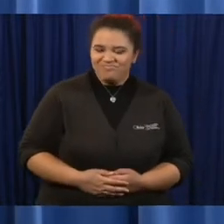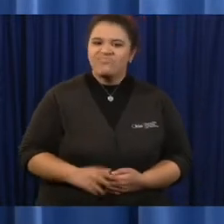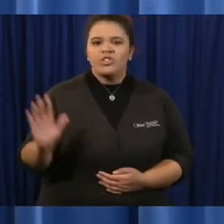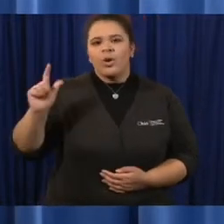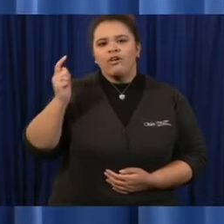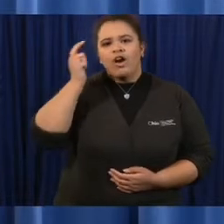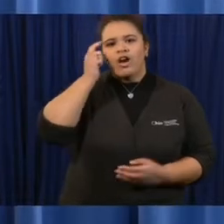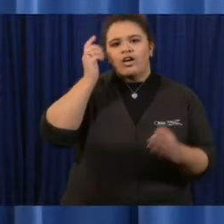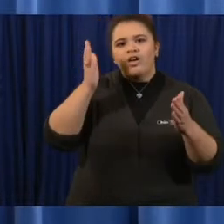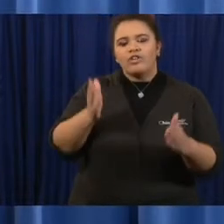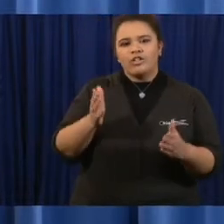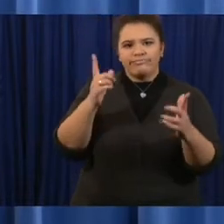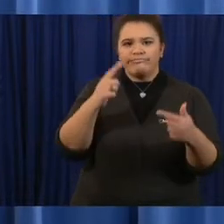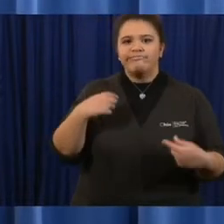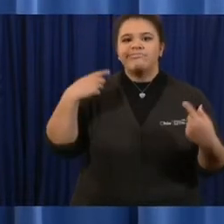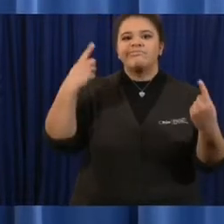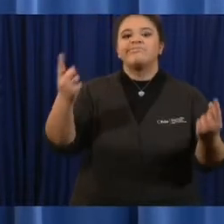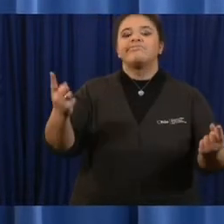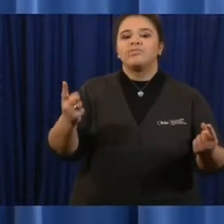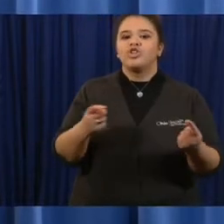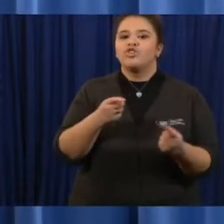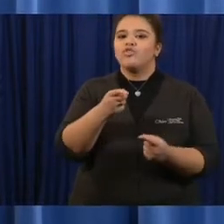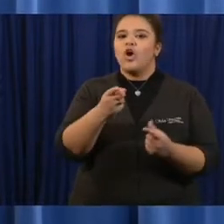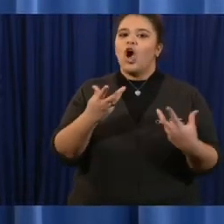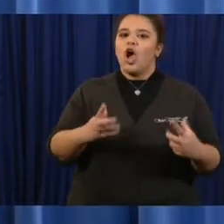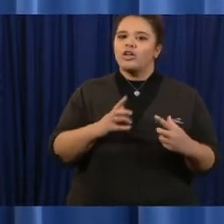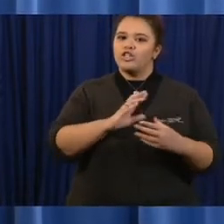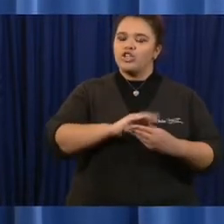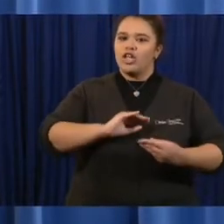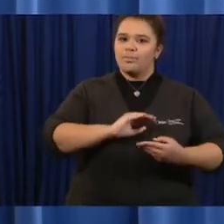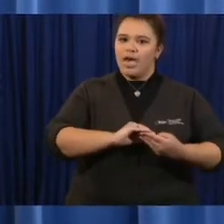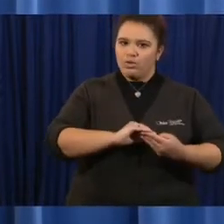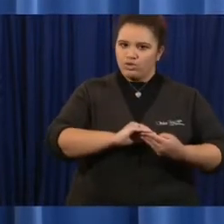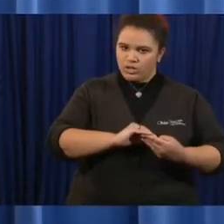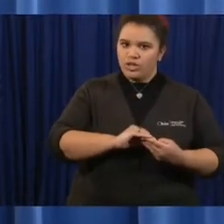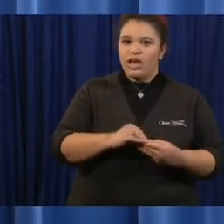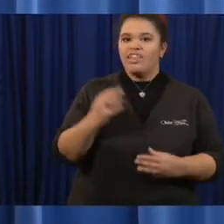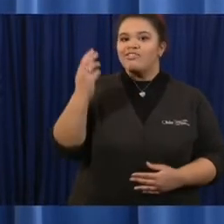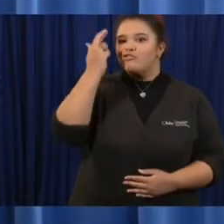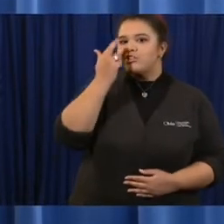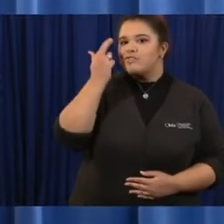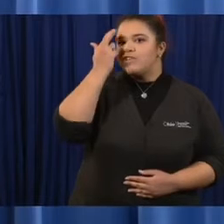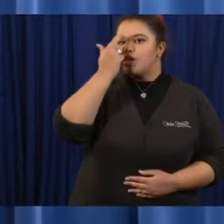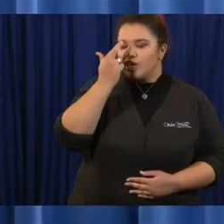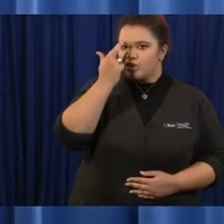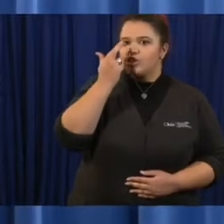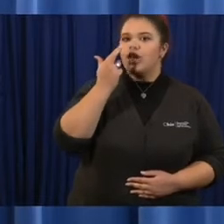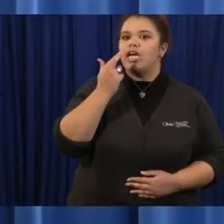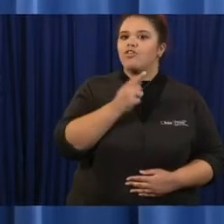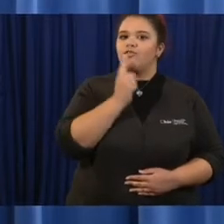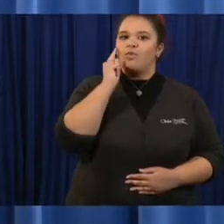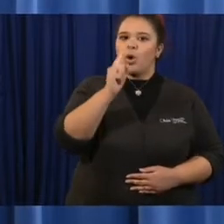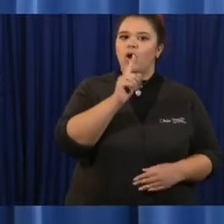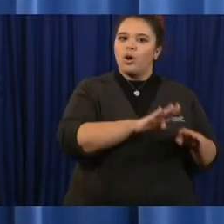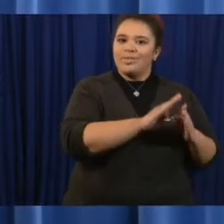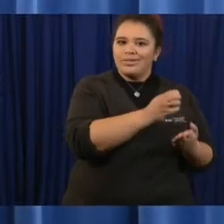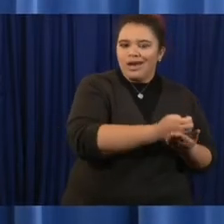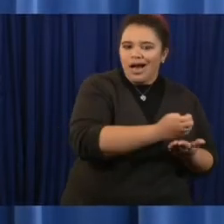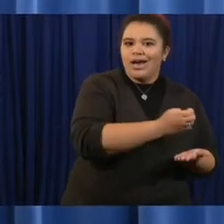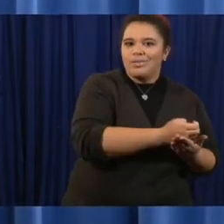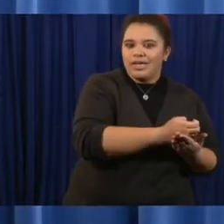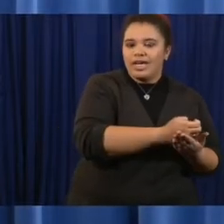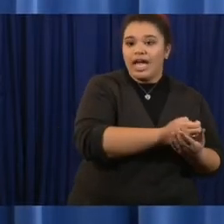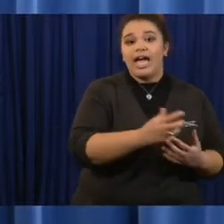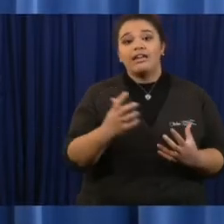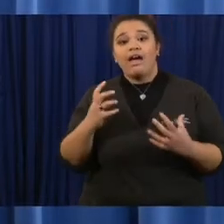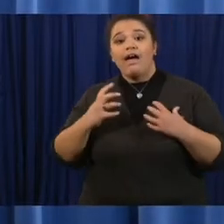built a case here of economic justification and health precaution information on the